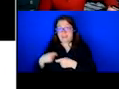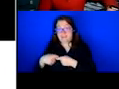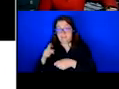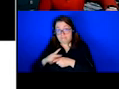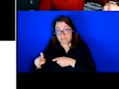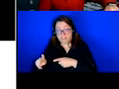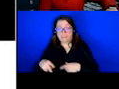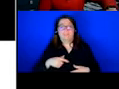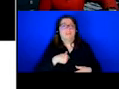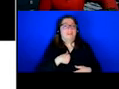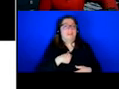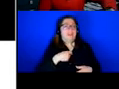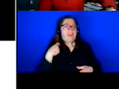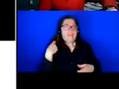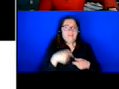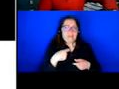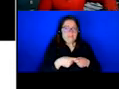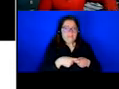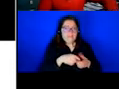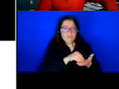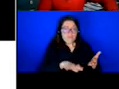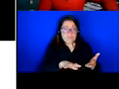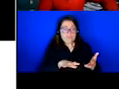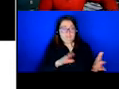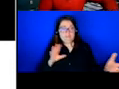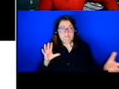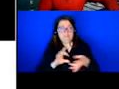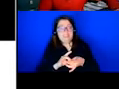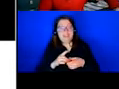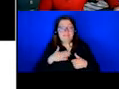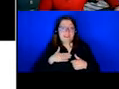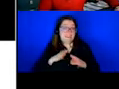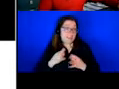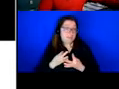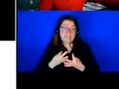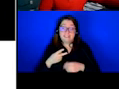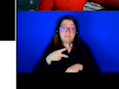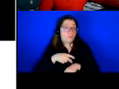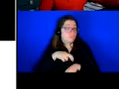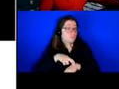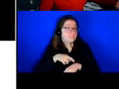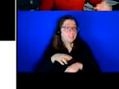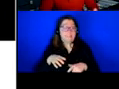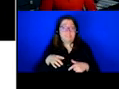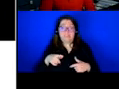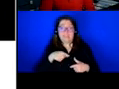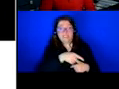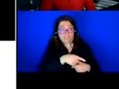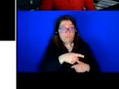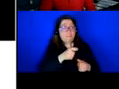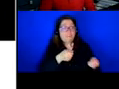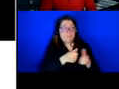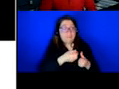but my family's Puerto Rican. We don't deal with a lot of immigration issues that other Latino families face. And she was dealing with an immigration